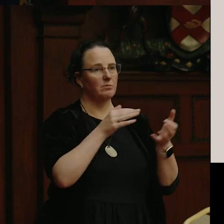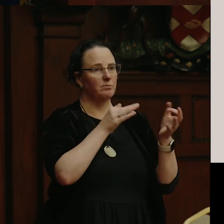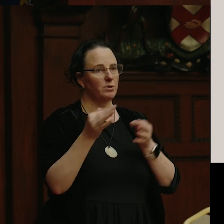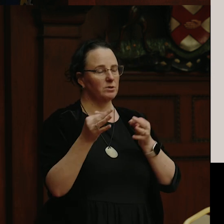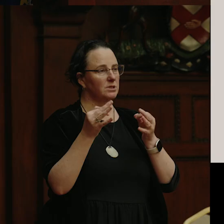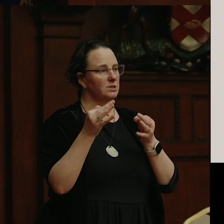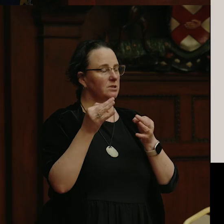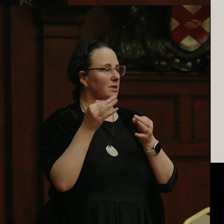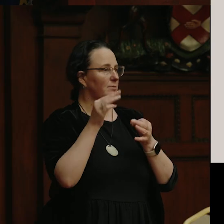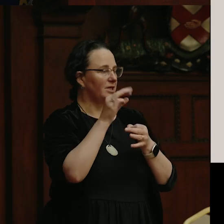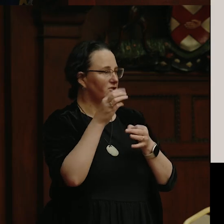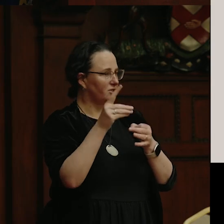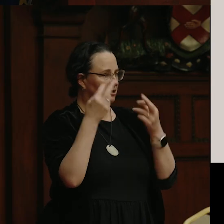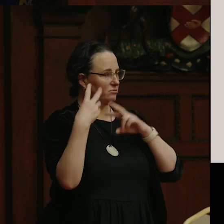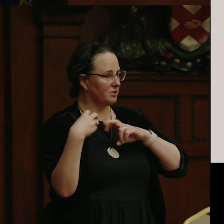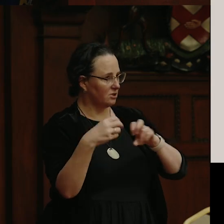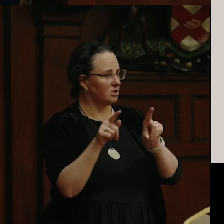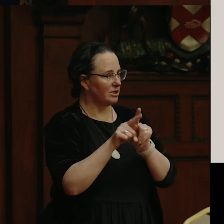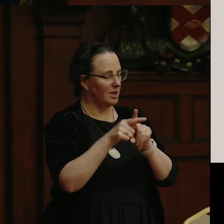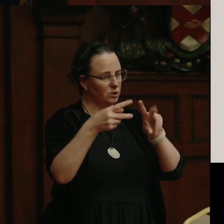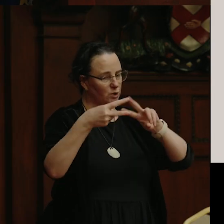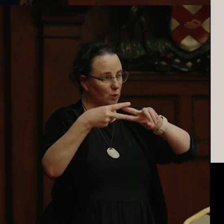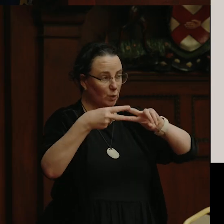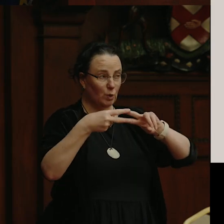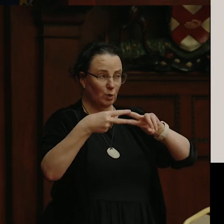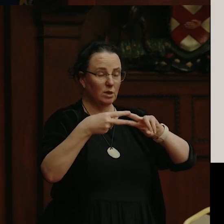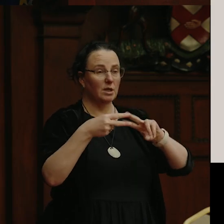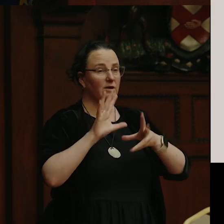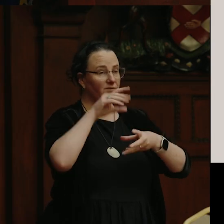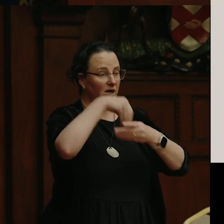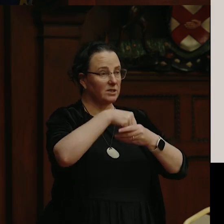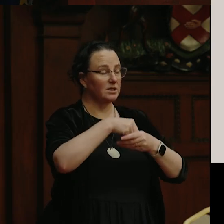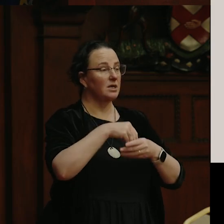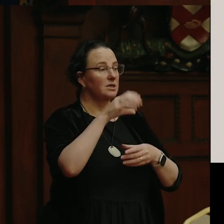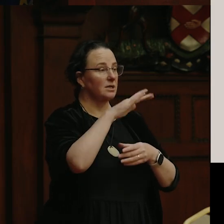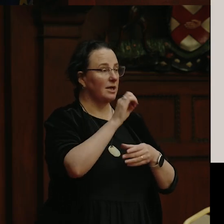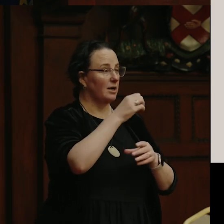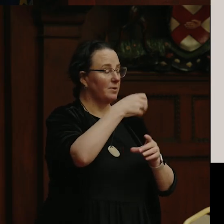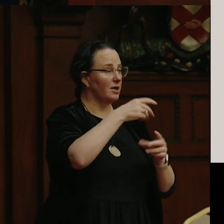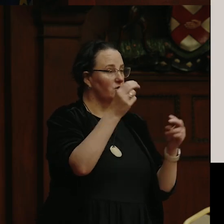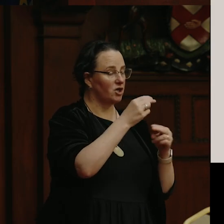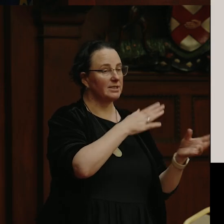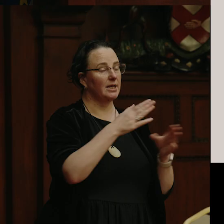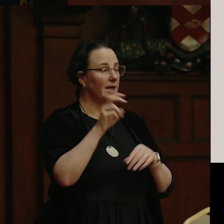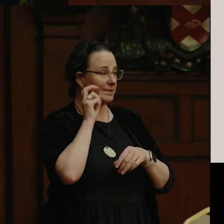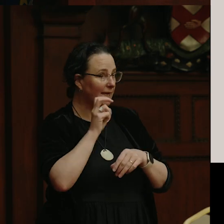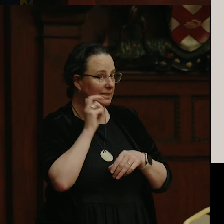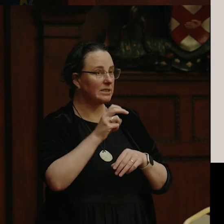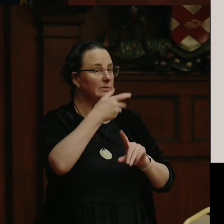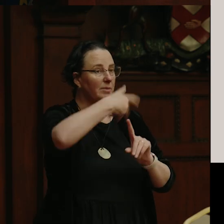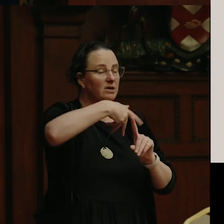Claire Campbell and Dr. Constanza Saka. And just to give you an idea, so Claire's background is nursing, Connie is a dentist,